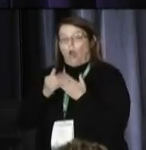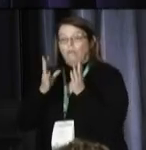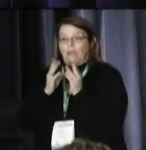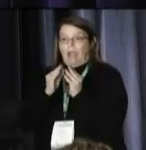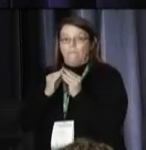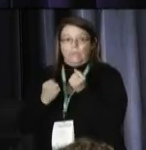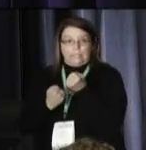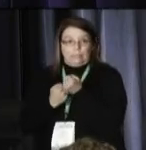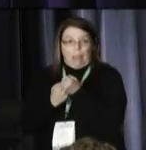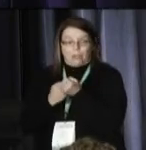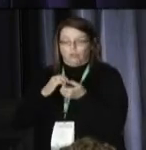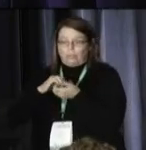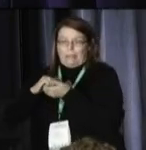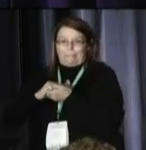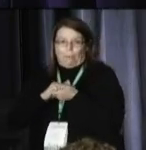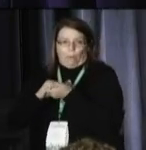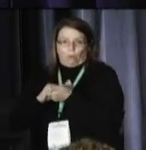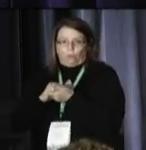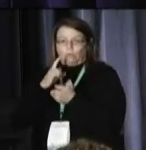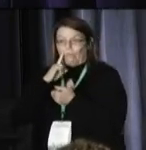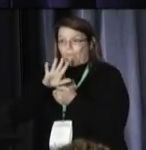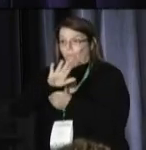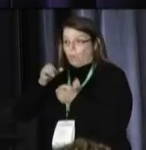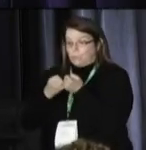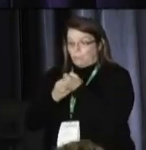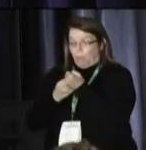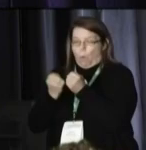partners for their support and participation.